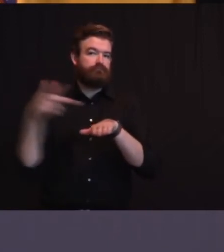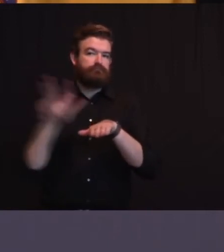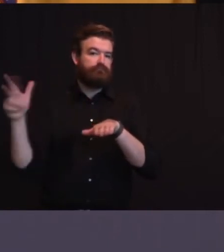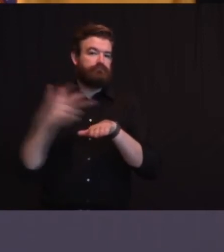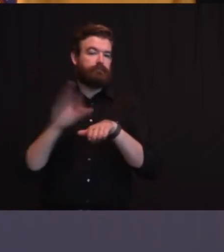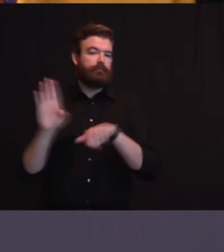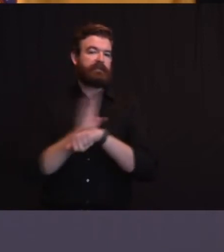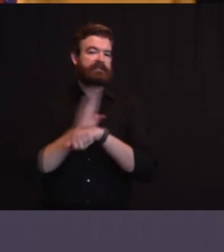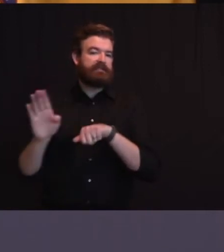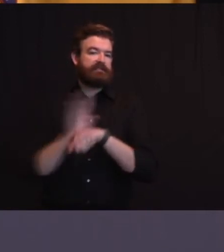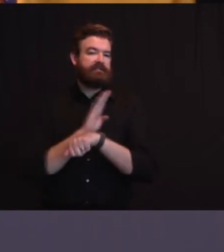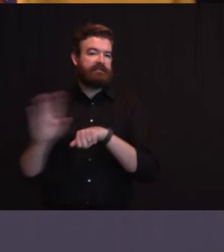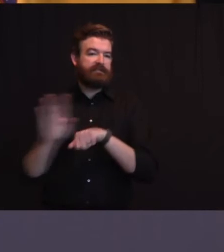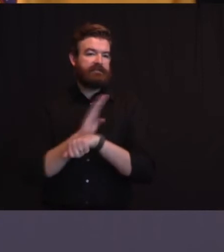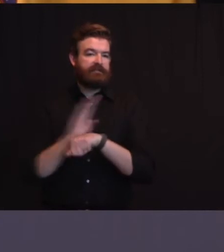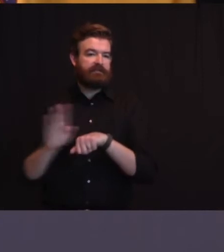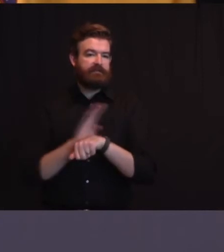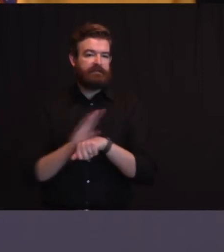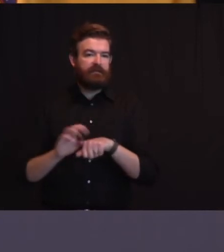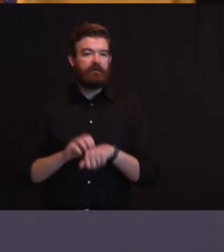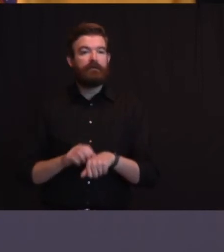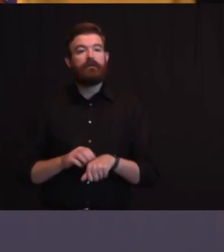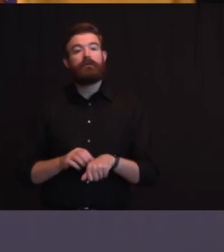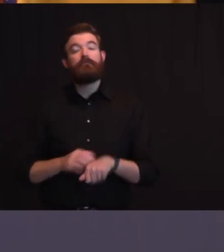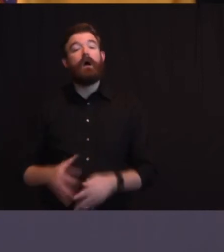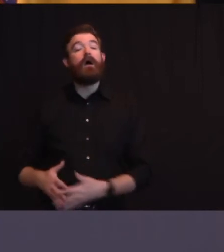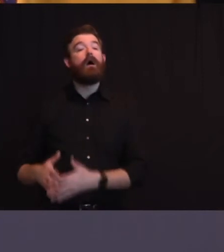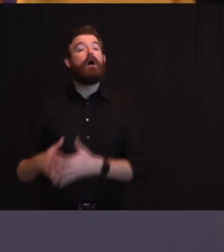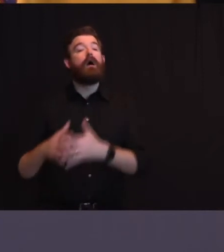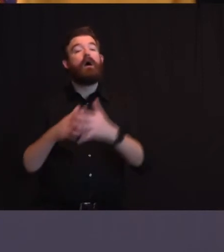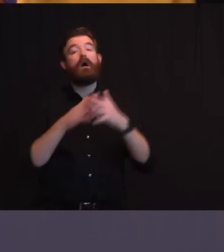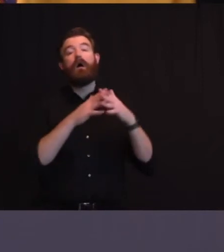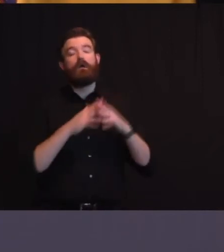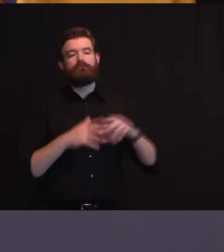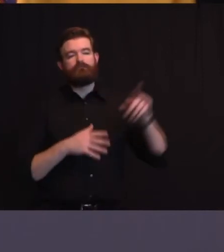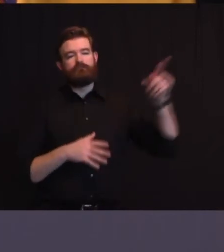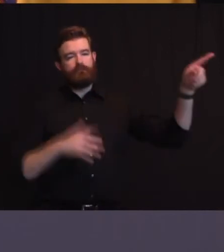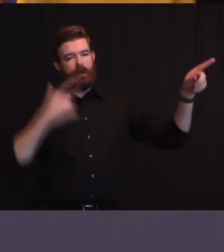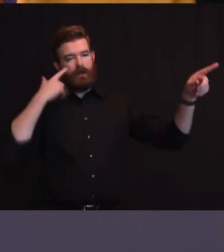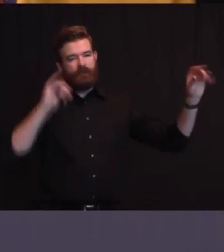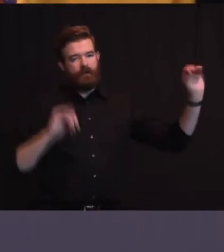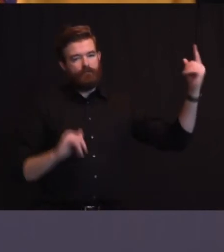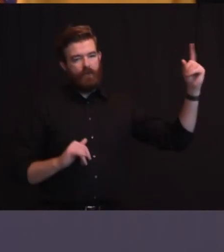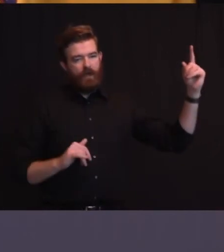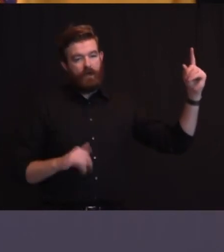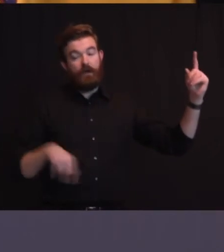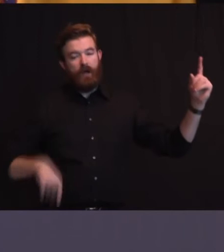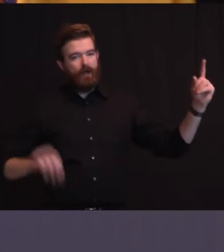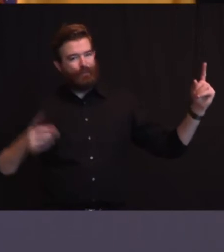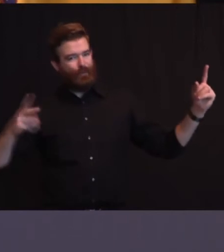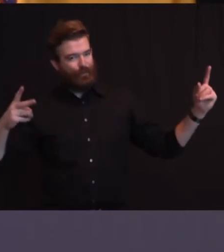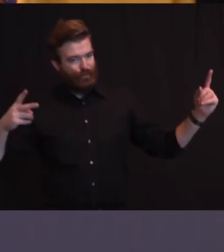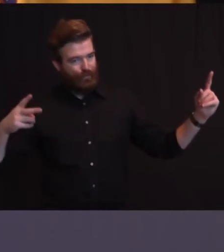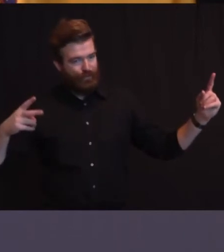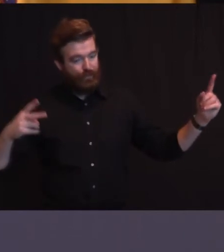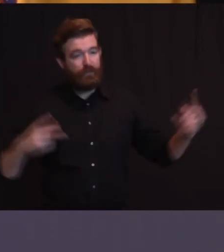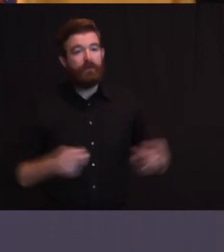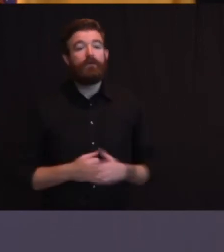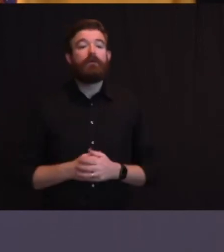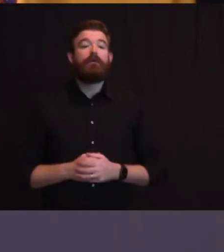Quality of the talent. I mean, there's just an overwhelming reason to be here. Mondelez has, in addition to the Fairlawn facility, they've got